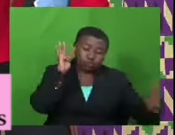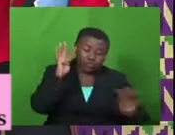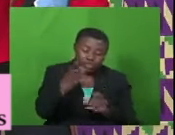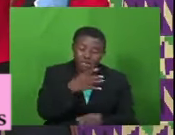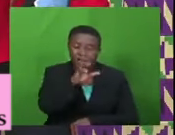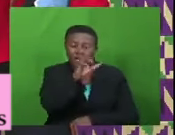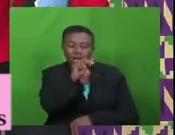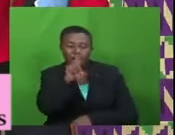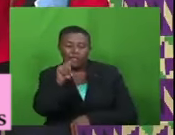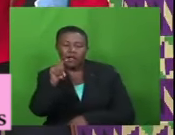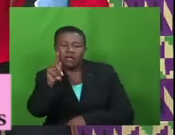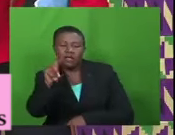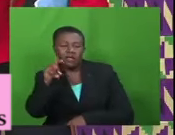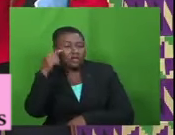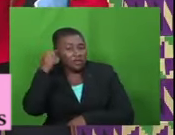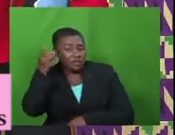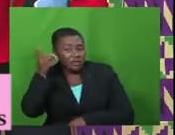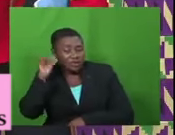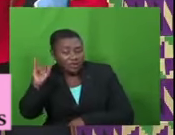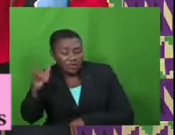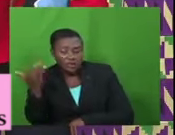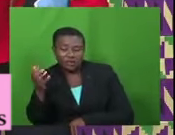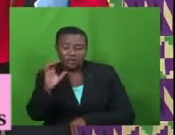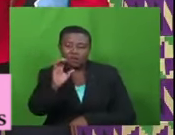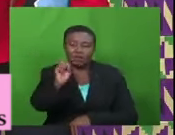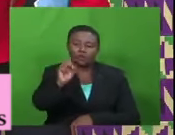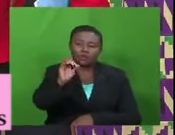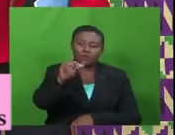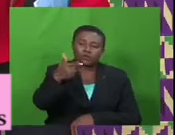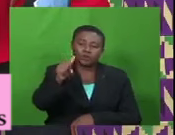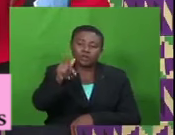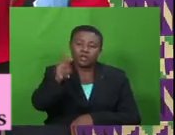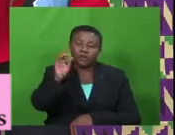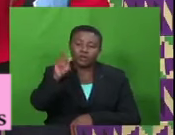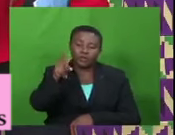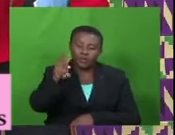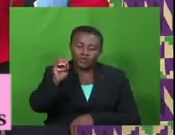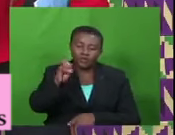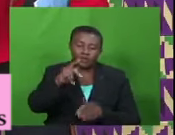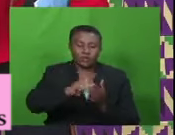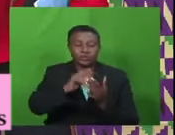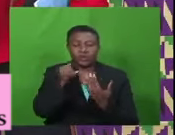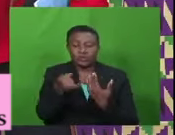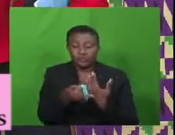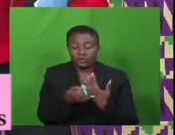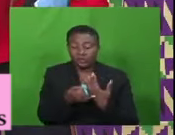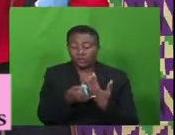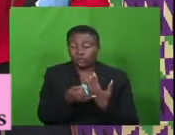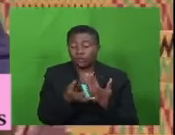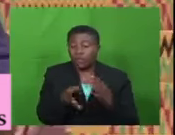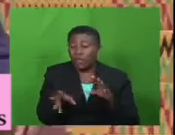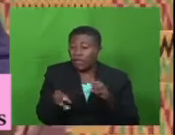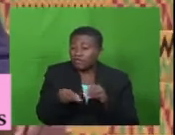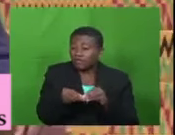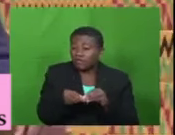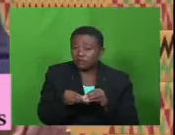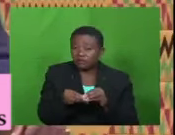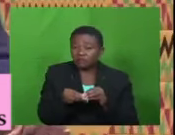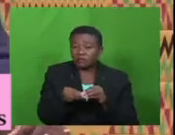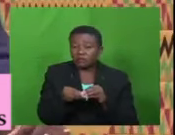motorway, and the Sogankope-Lome transboundary water supply projects. In addition, Mr. Speaker,